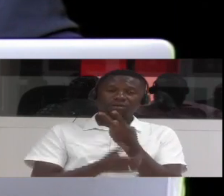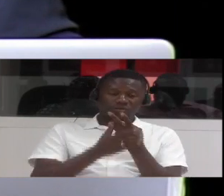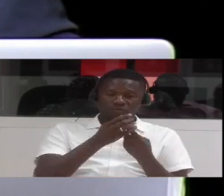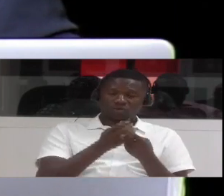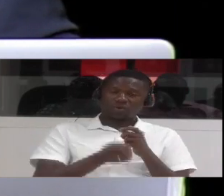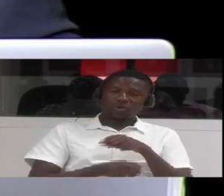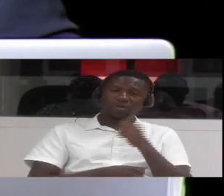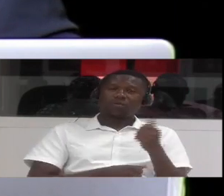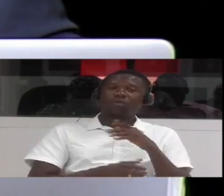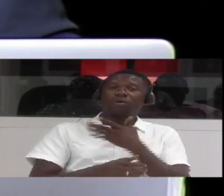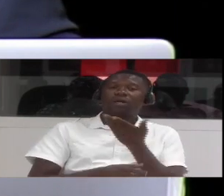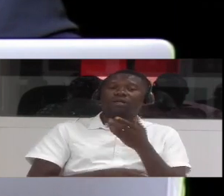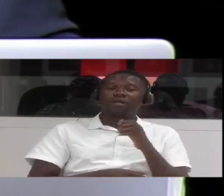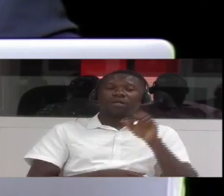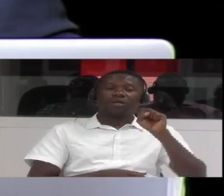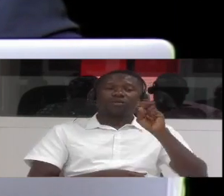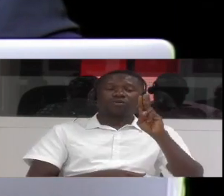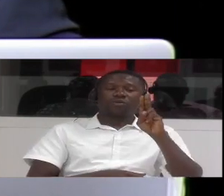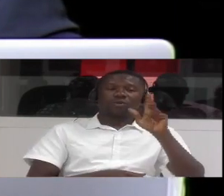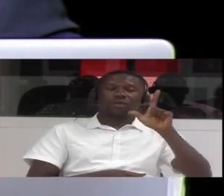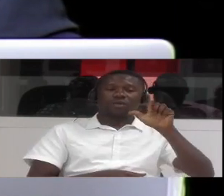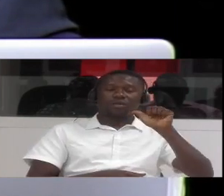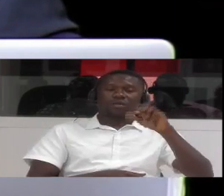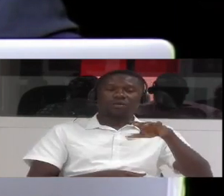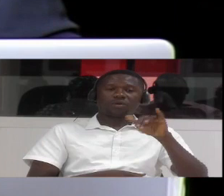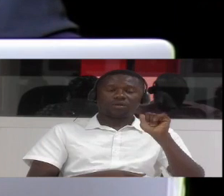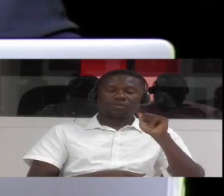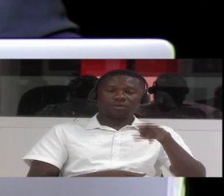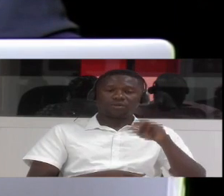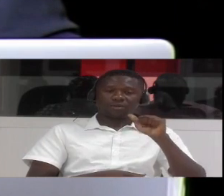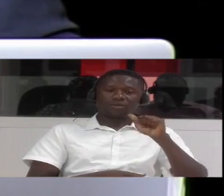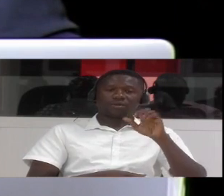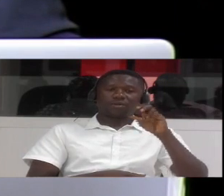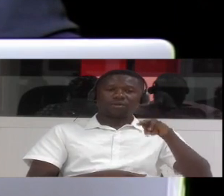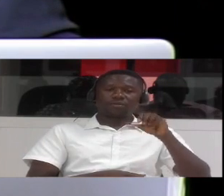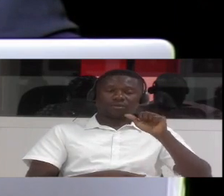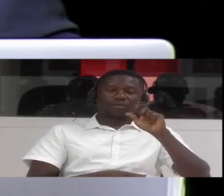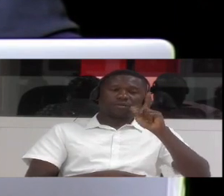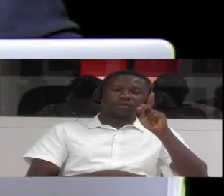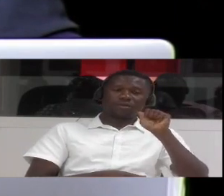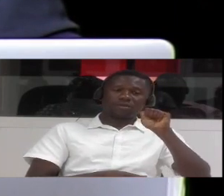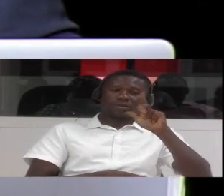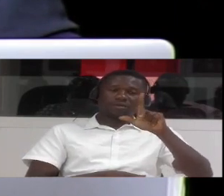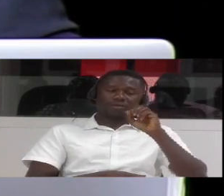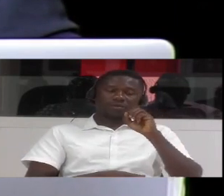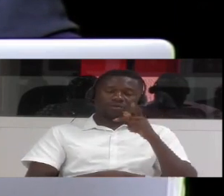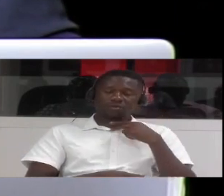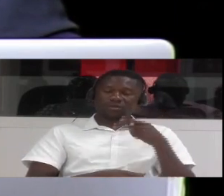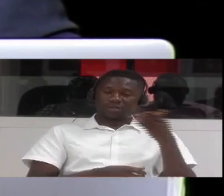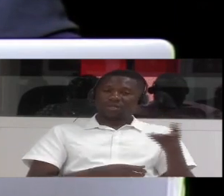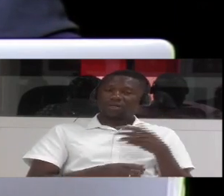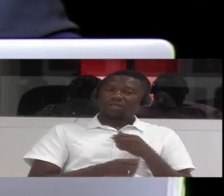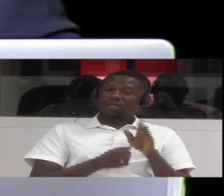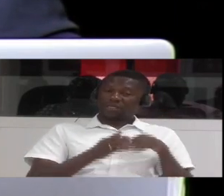while Suleiman Makalo fled into exile. The journalists were being prosecuted following publication of a press release